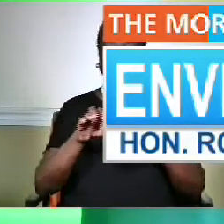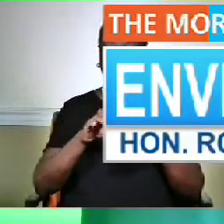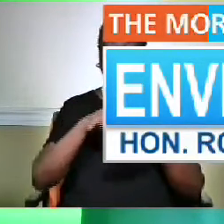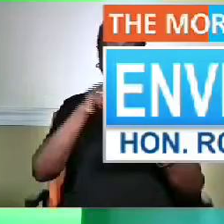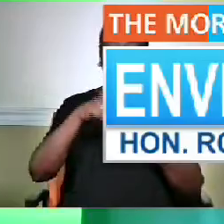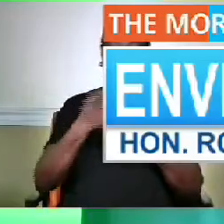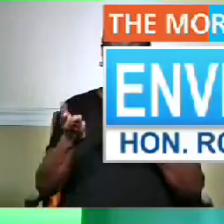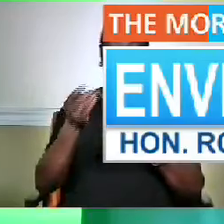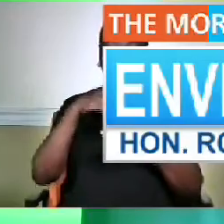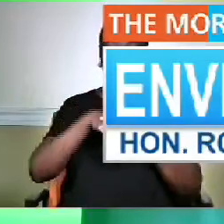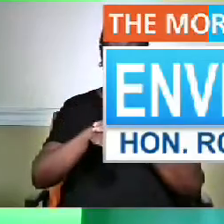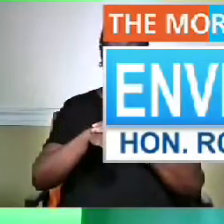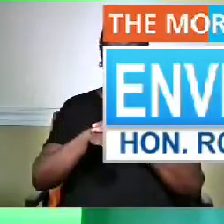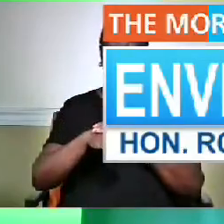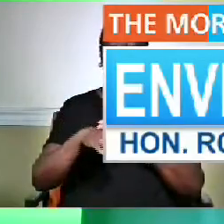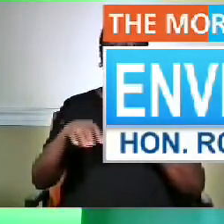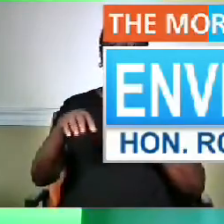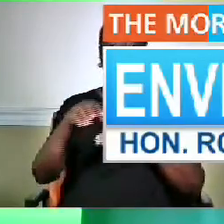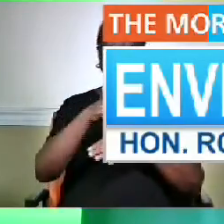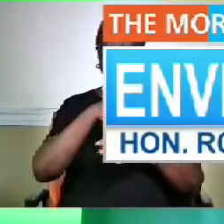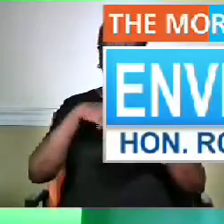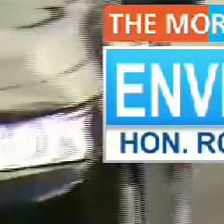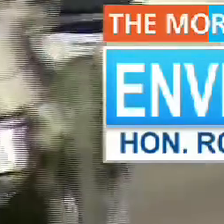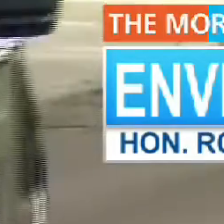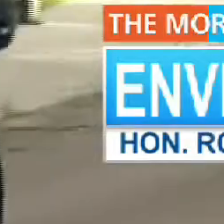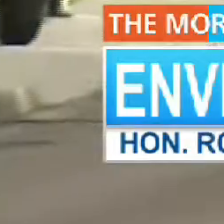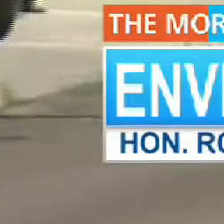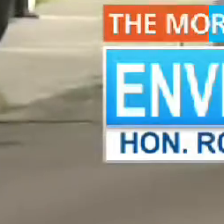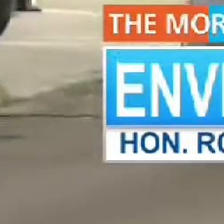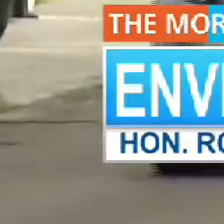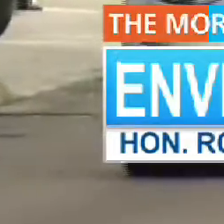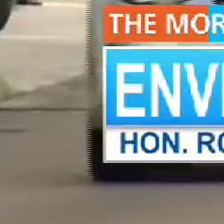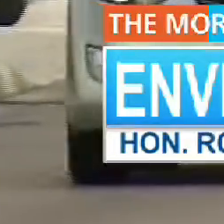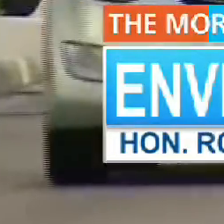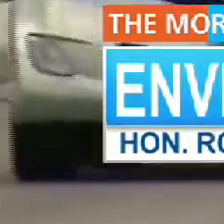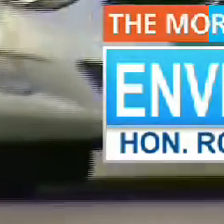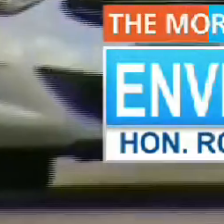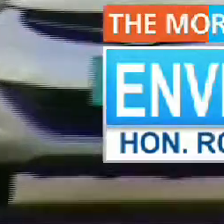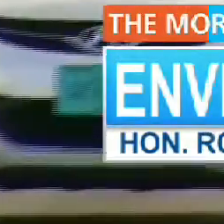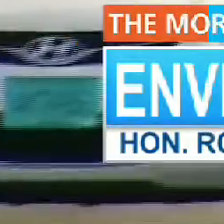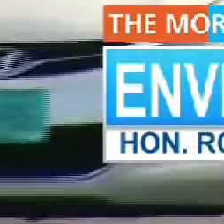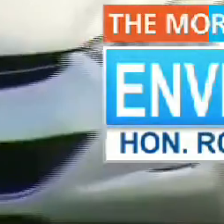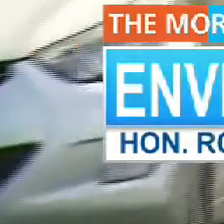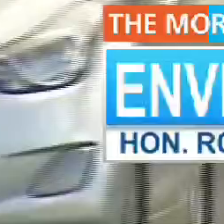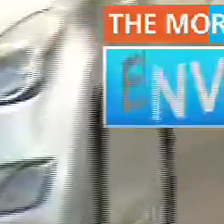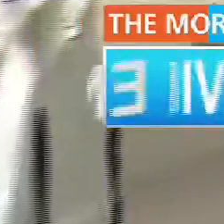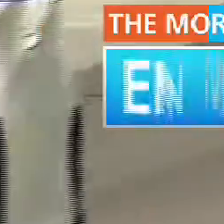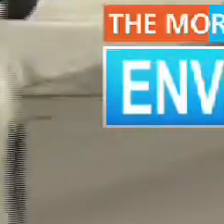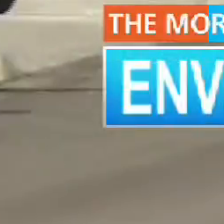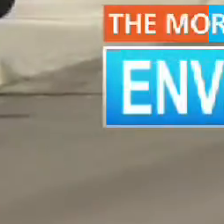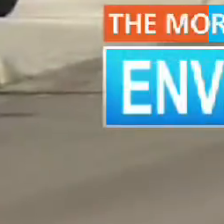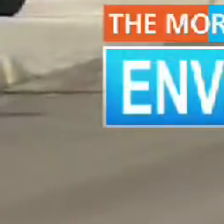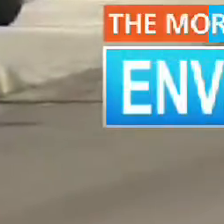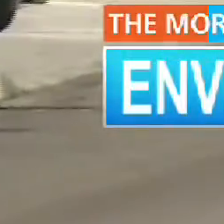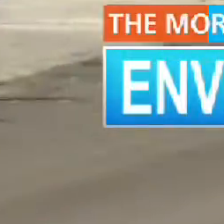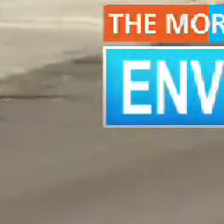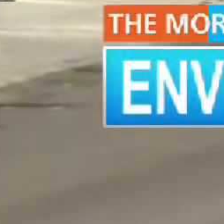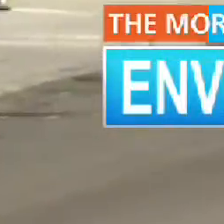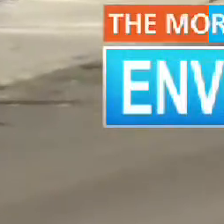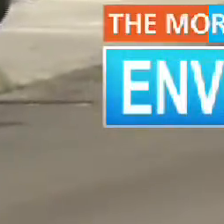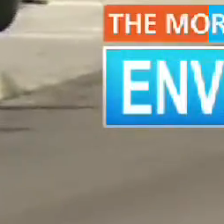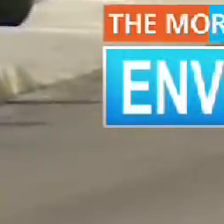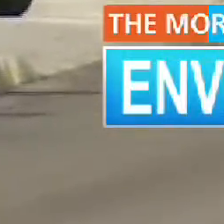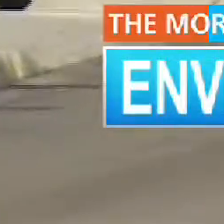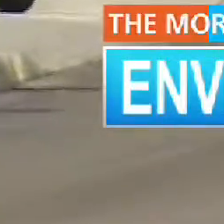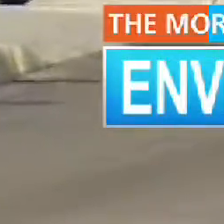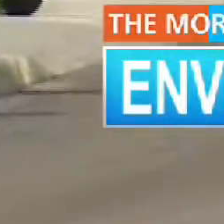include properties in New Providence and the Family Island. Now, regarding the Bahamas Mortgage Corporation, the minister said